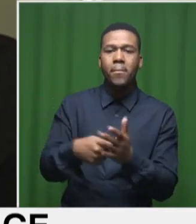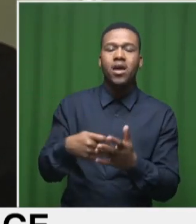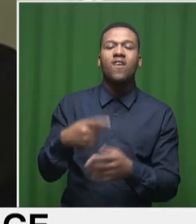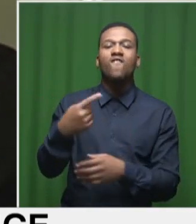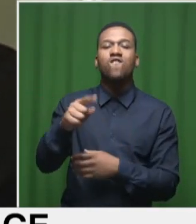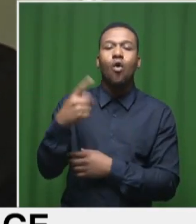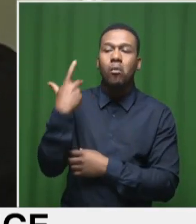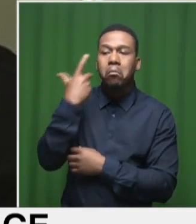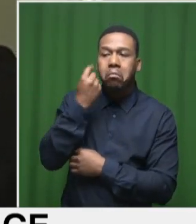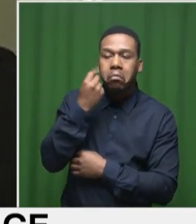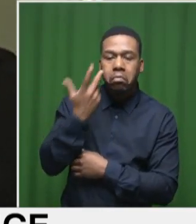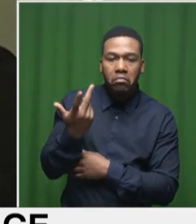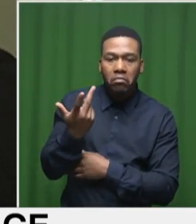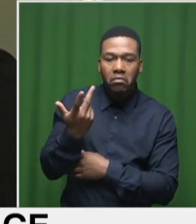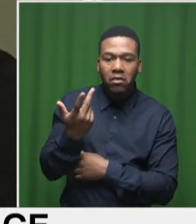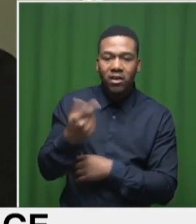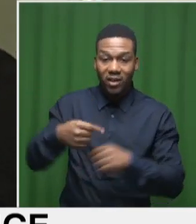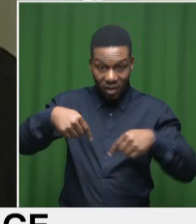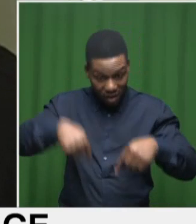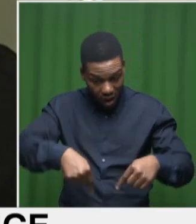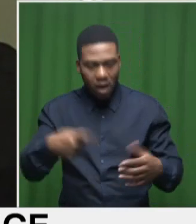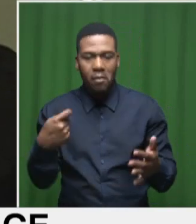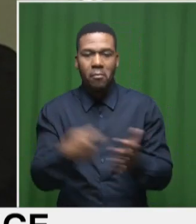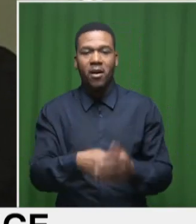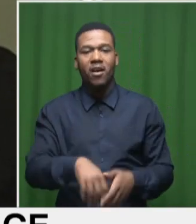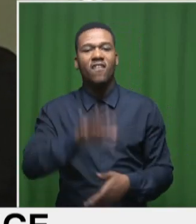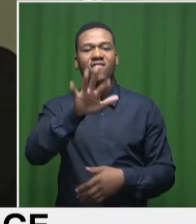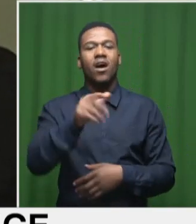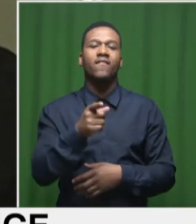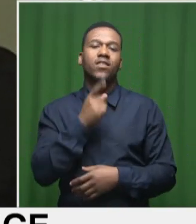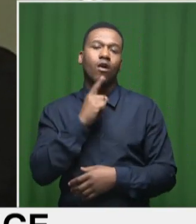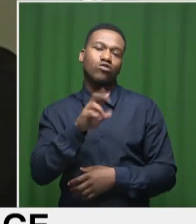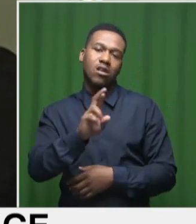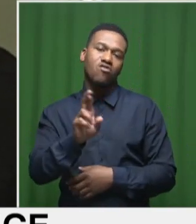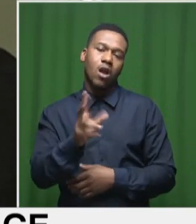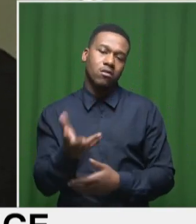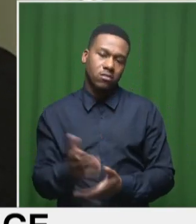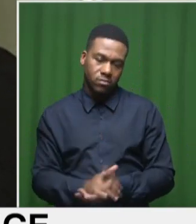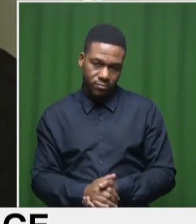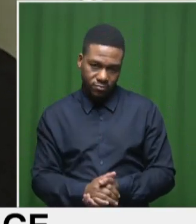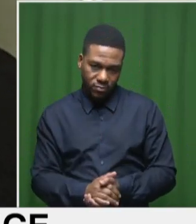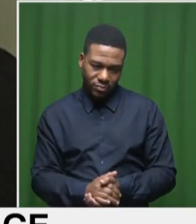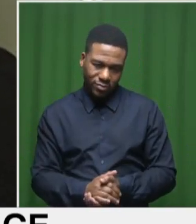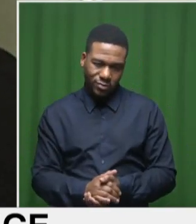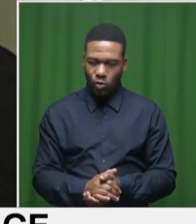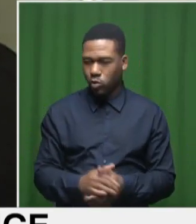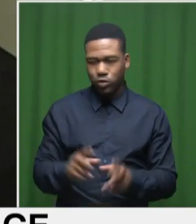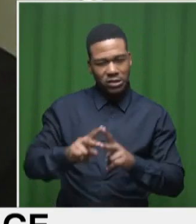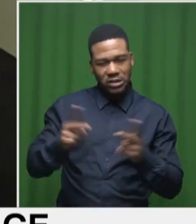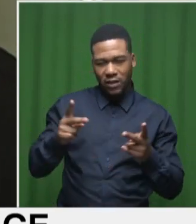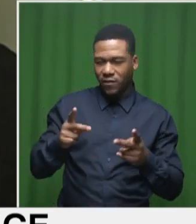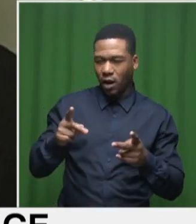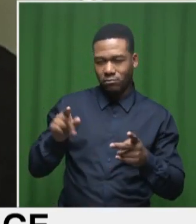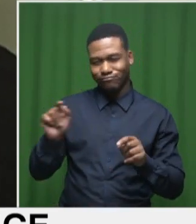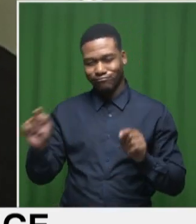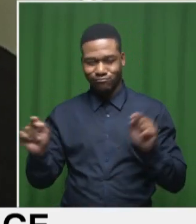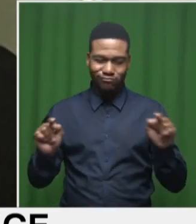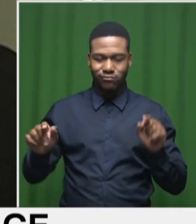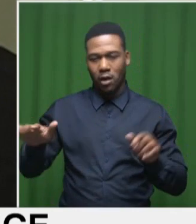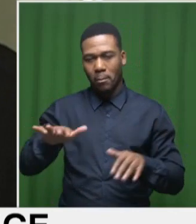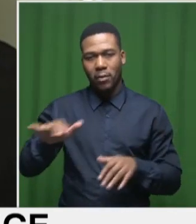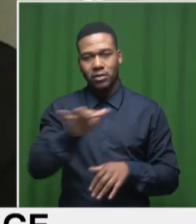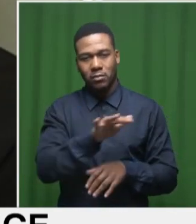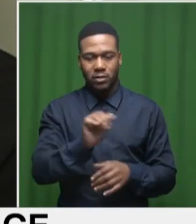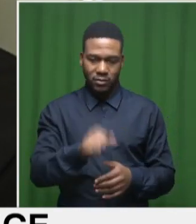Here they probably would pay around 5,000 Rand. So it's not the same everywhere. And the thing is, we're not allowed to